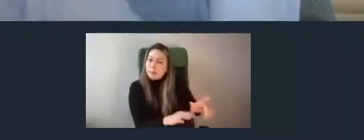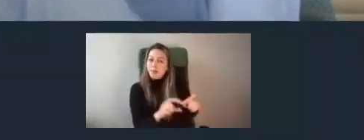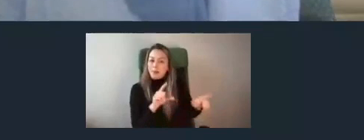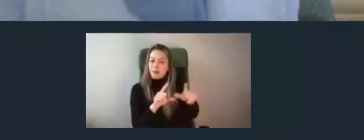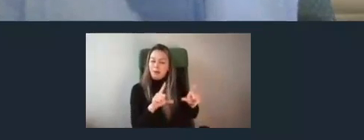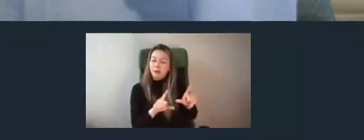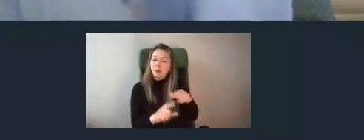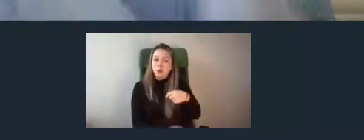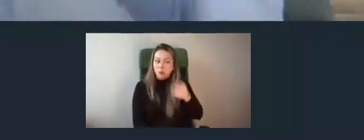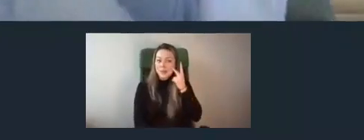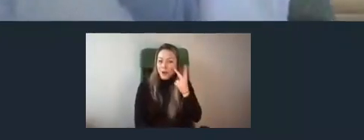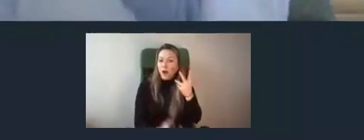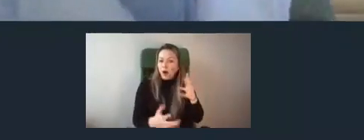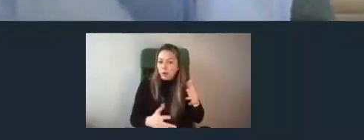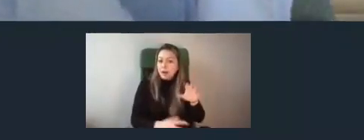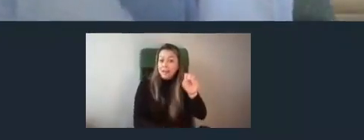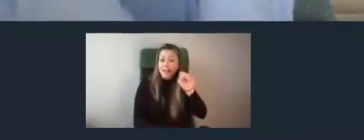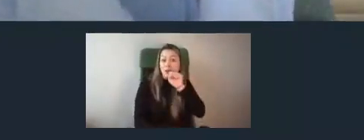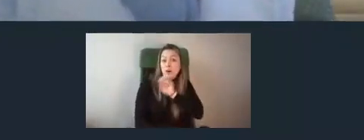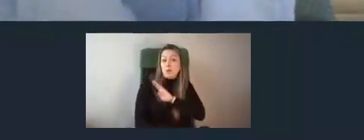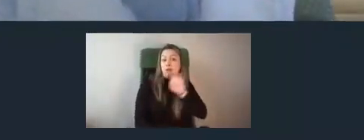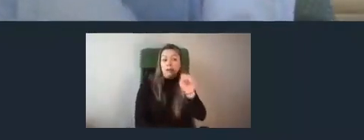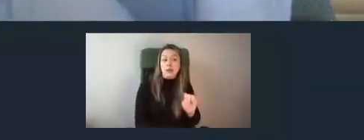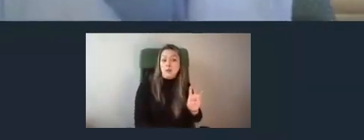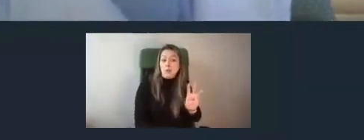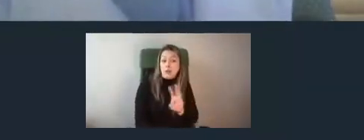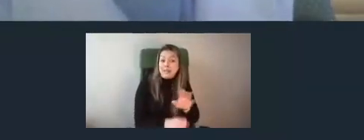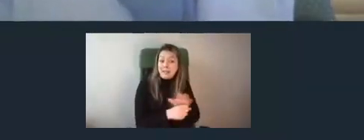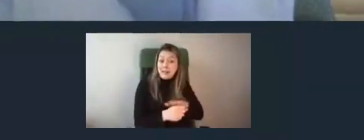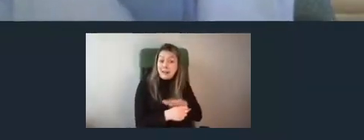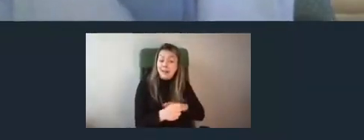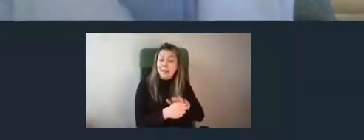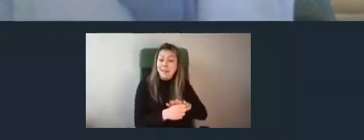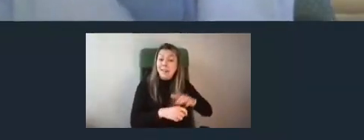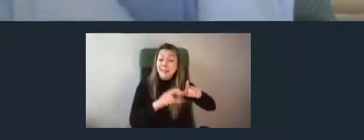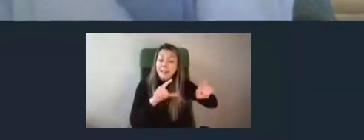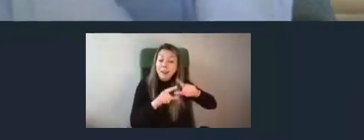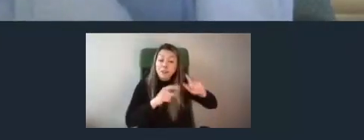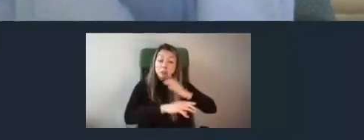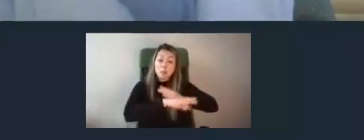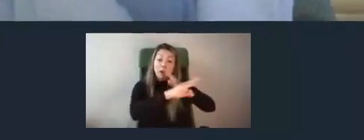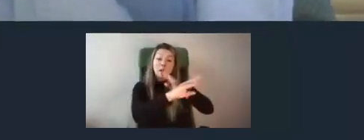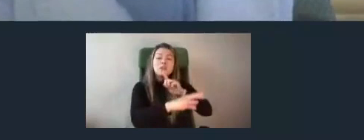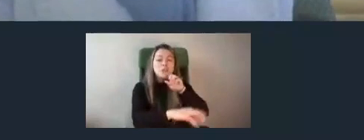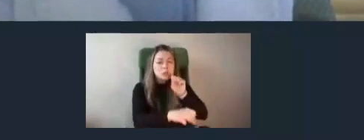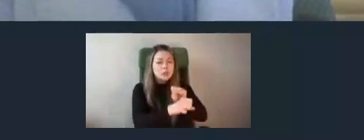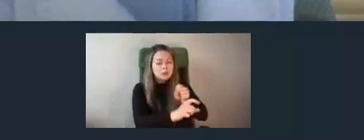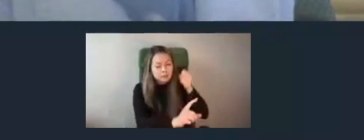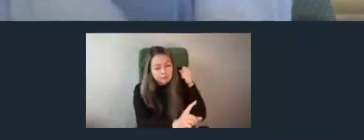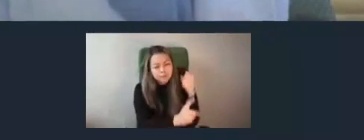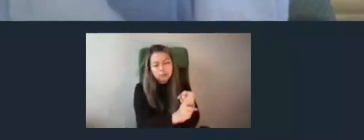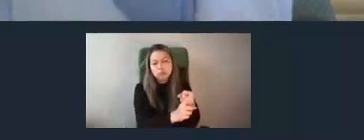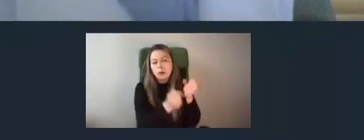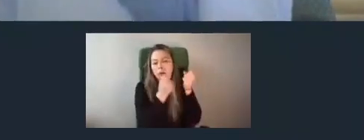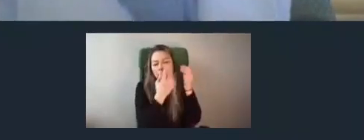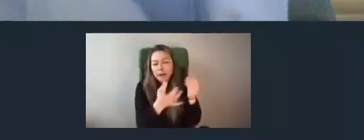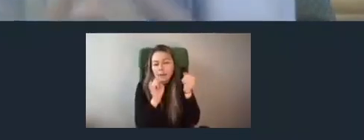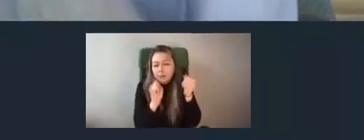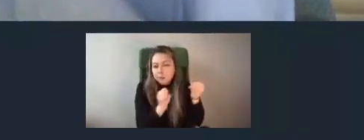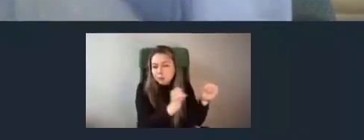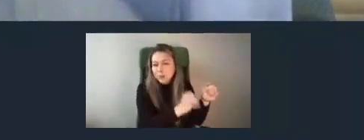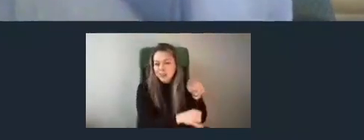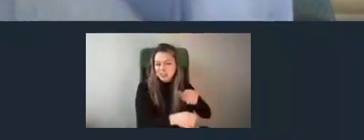Scarborough Southwest how language barriers impacted the livelihoods of so many in our communities, especially